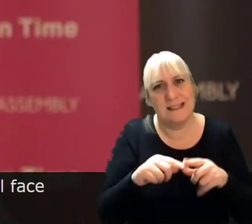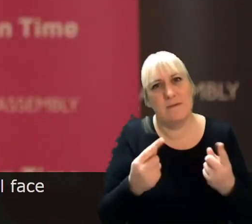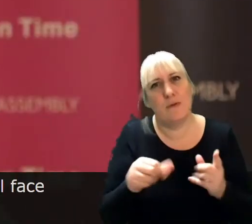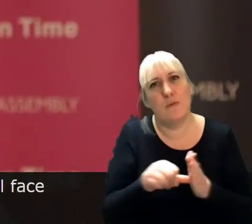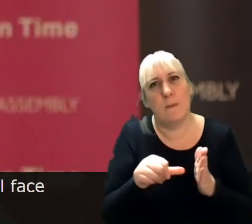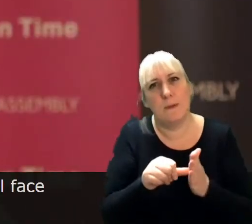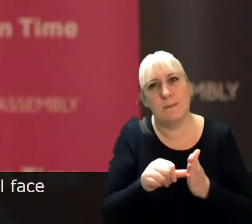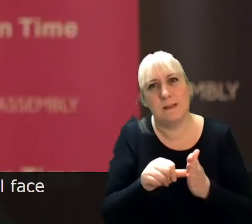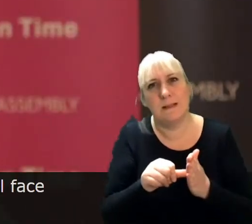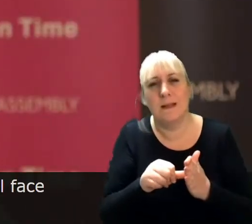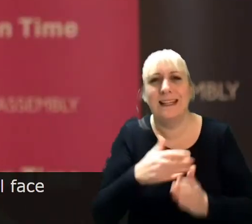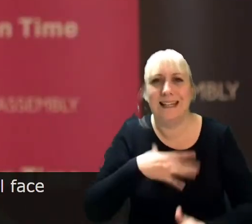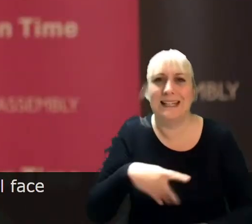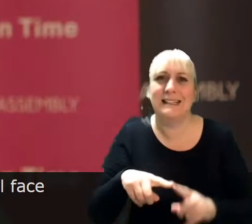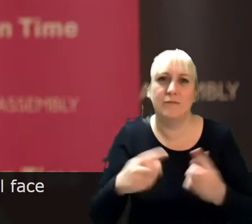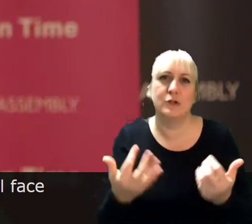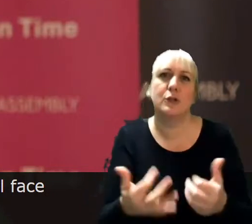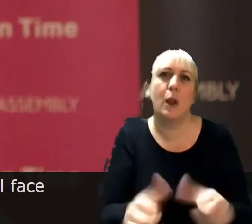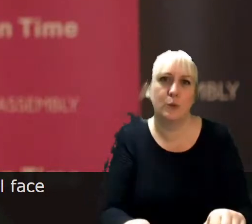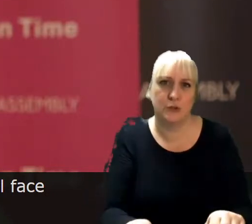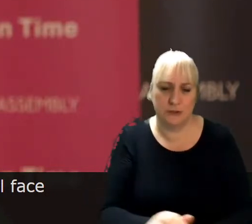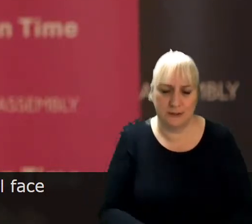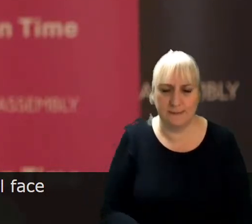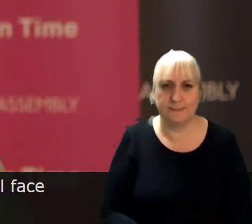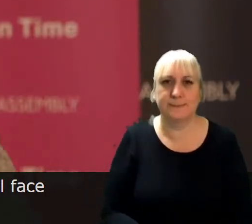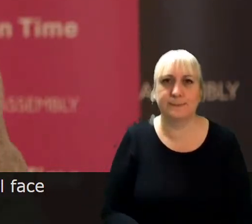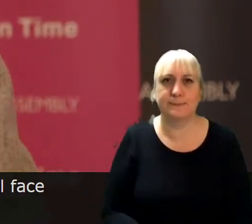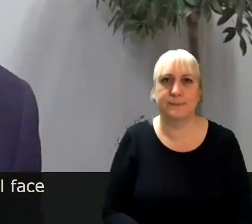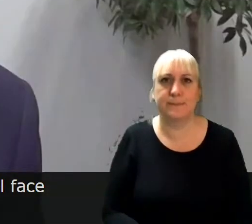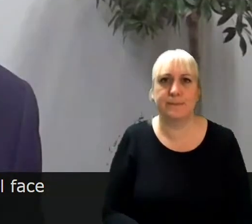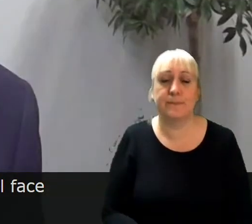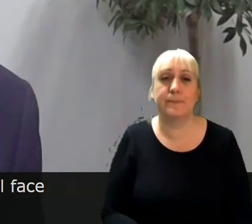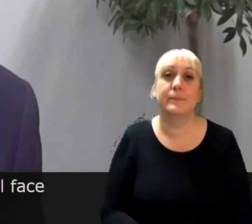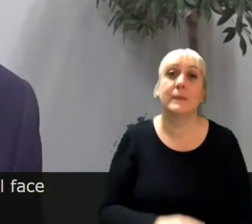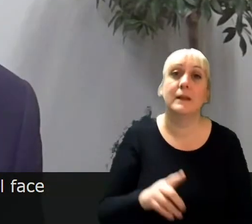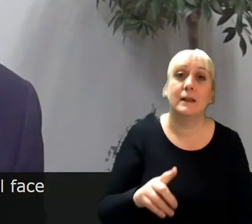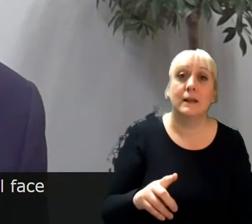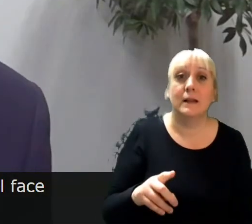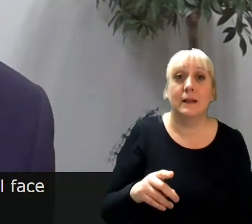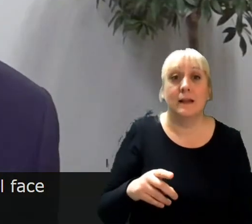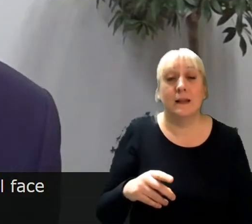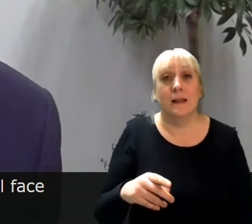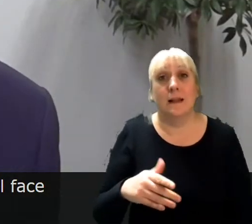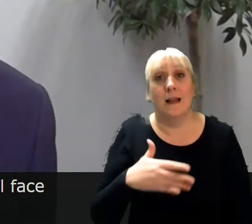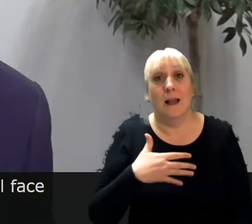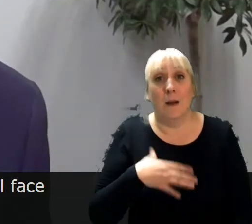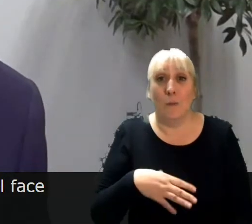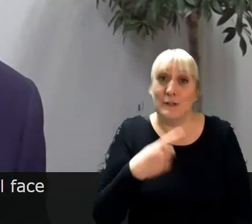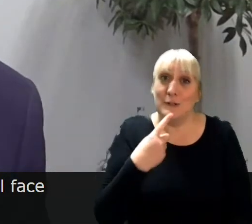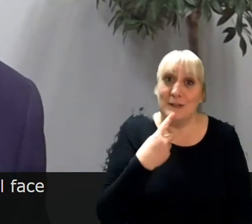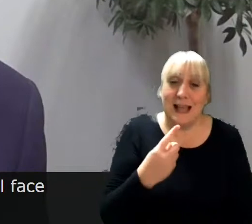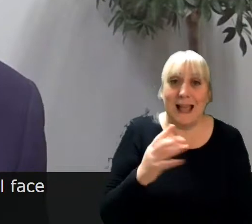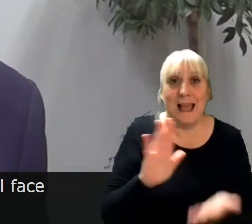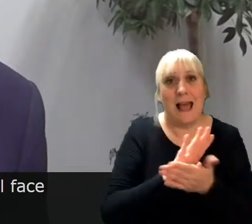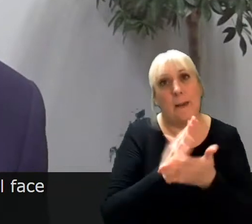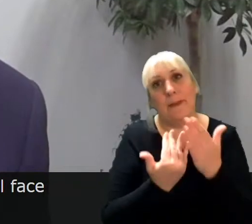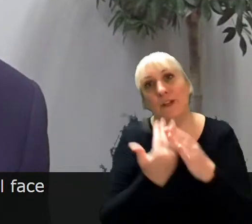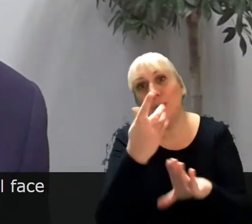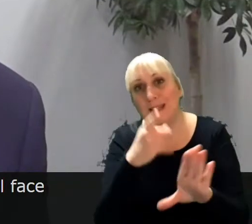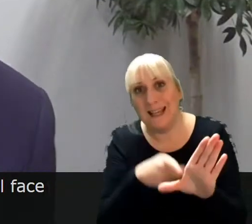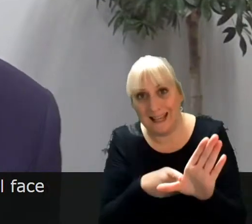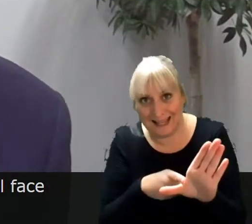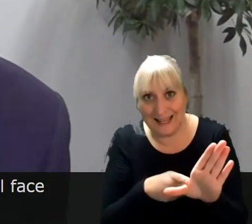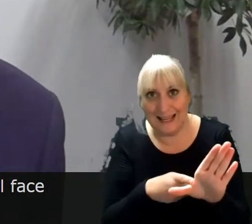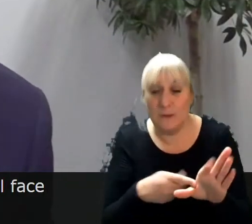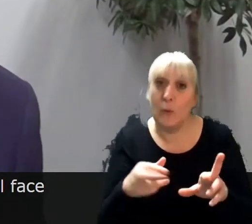Well, can I wish you and all Londoners of East and Southeast Asian origin a Happy New Year. Let's hope the year of the ox is